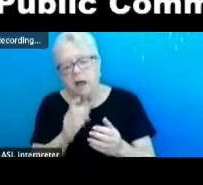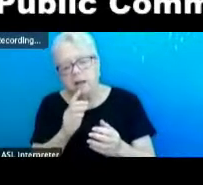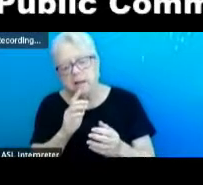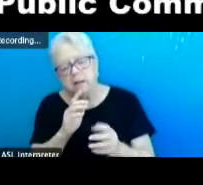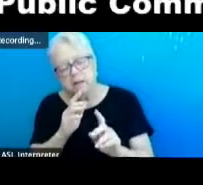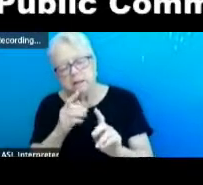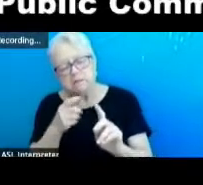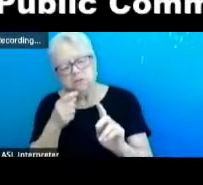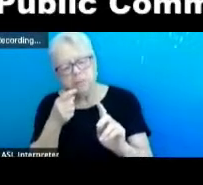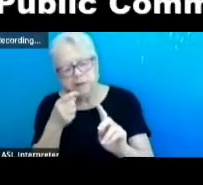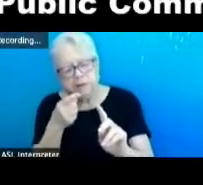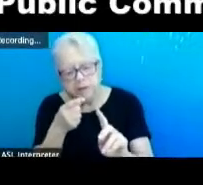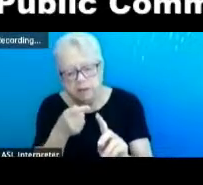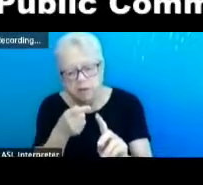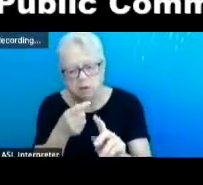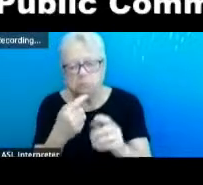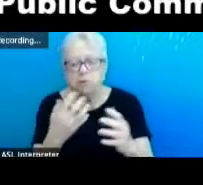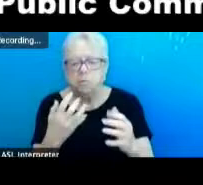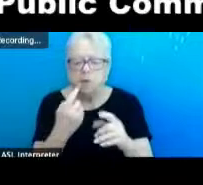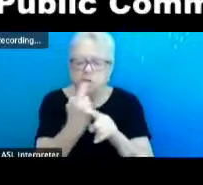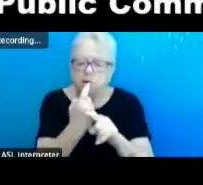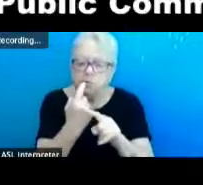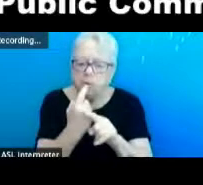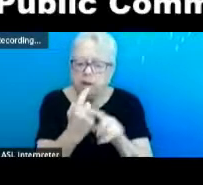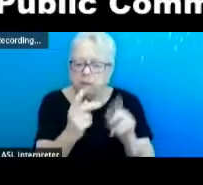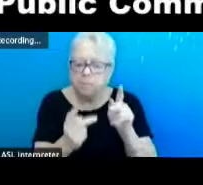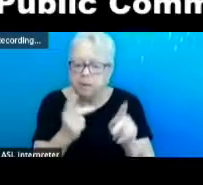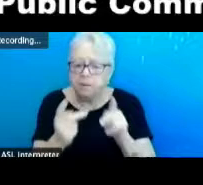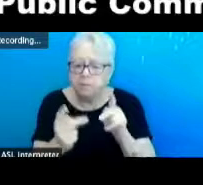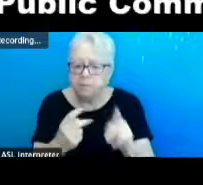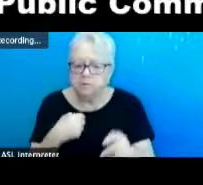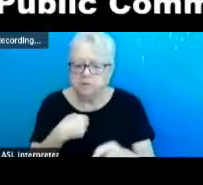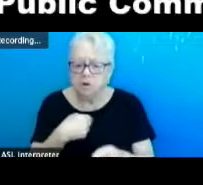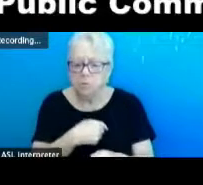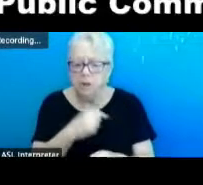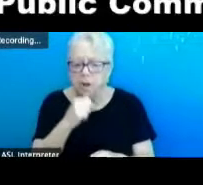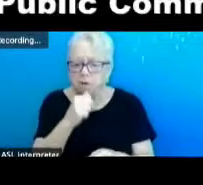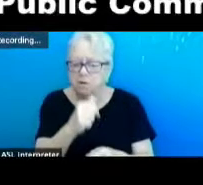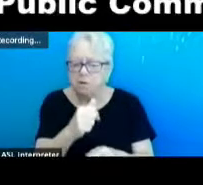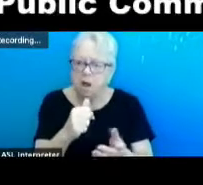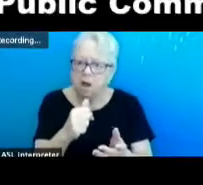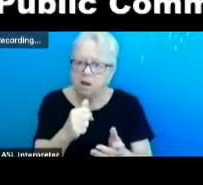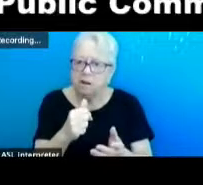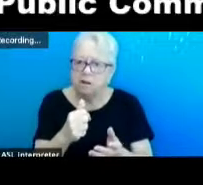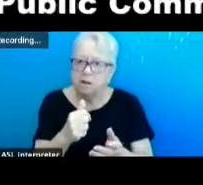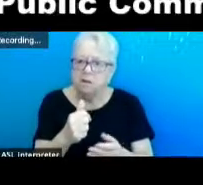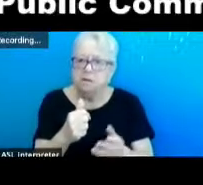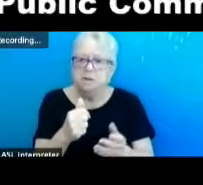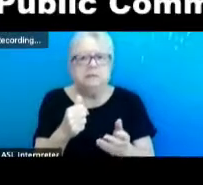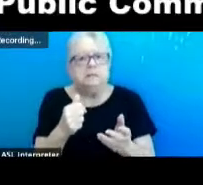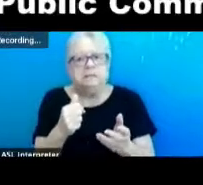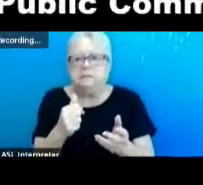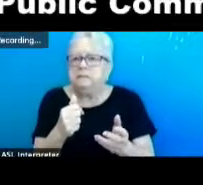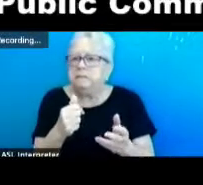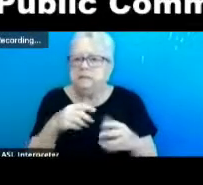the correct individuals, so that we're not incurring additional expenses where we don't need to.